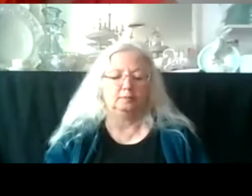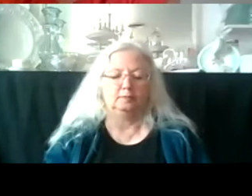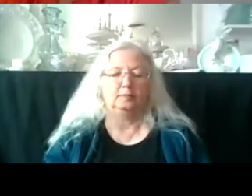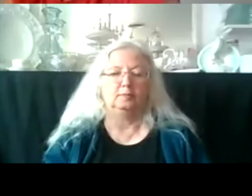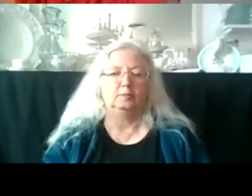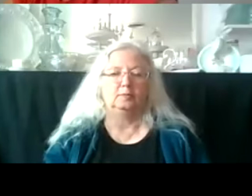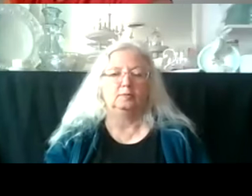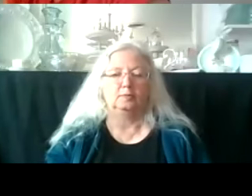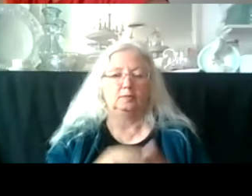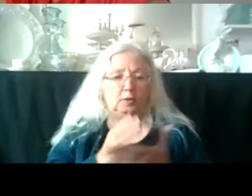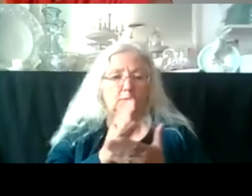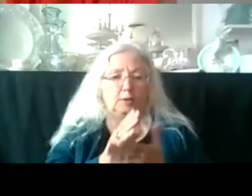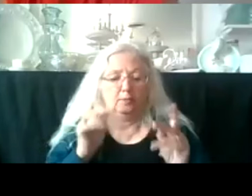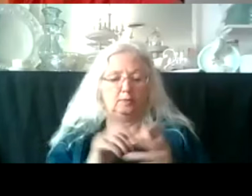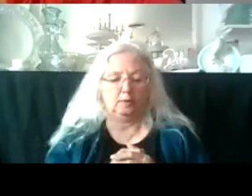All right.